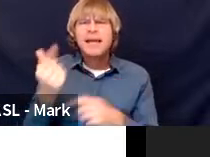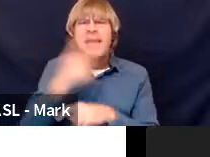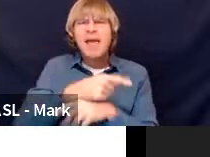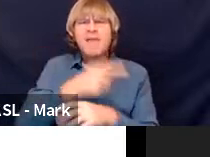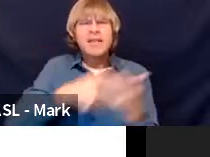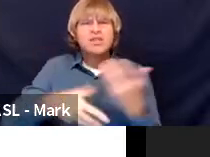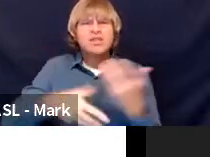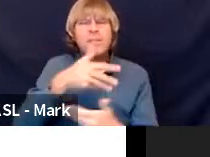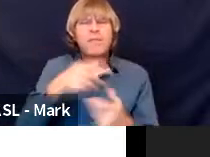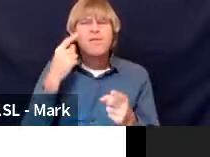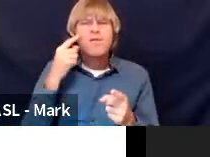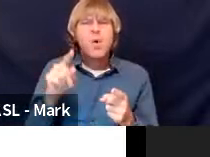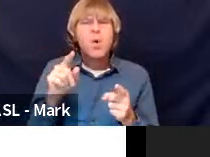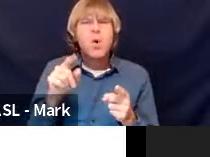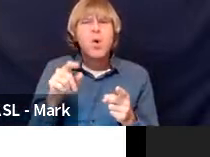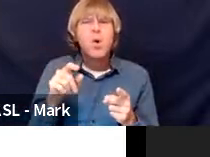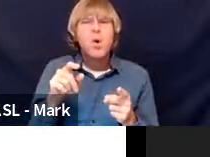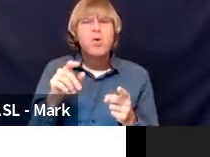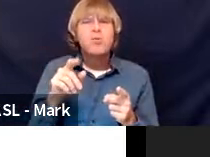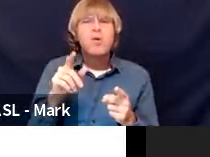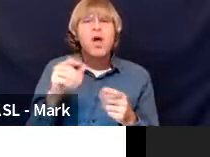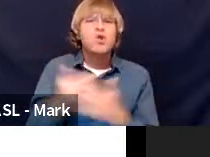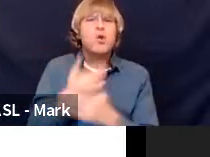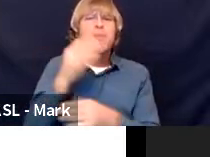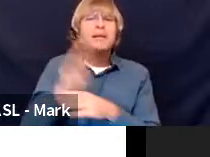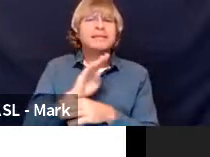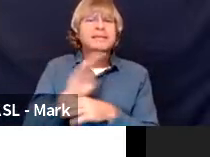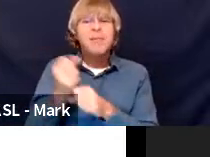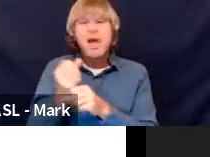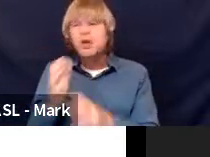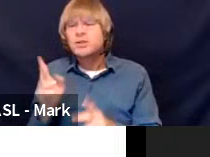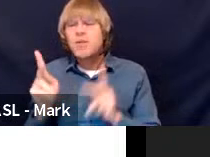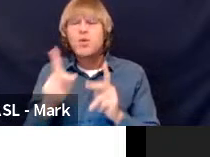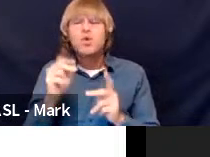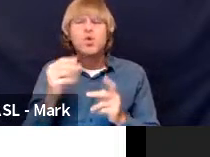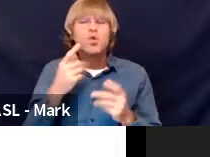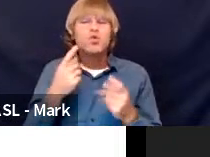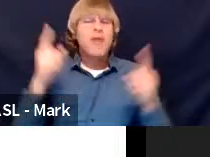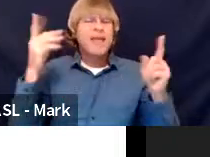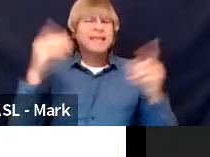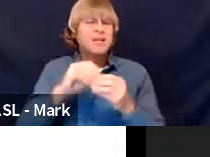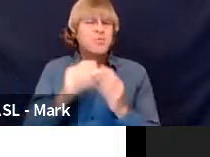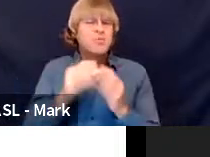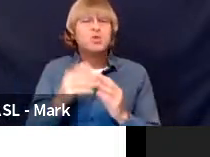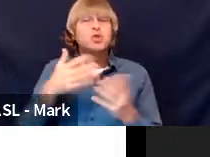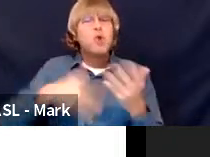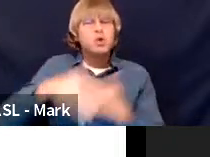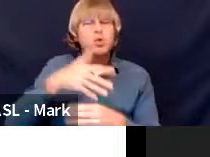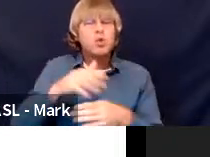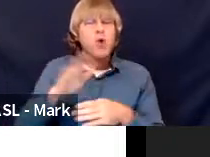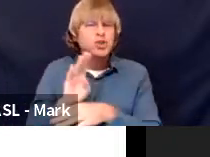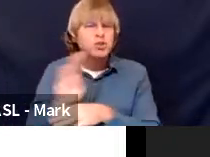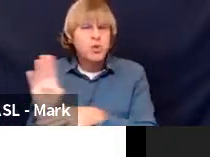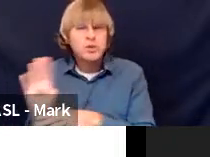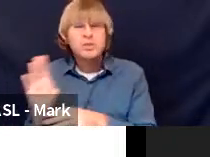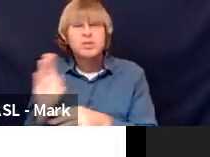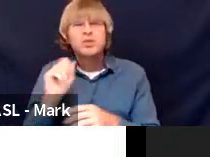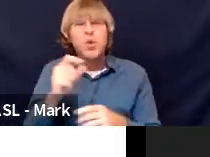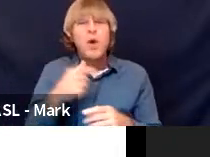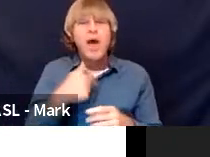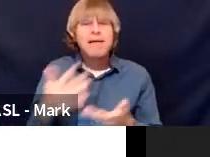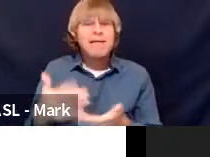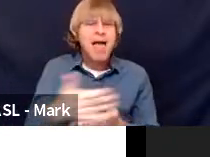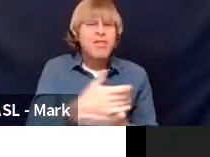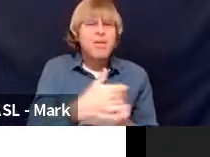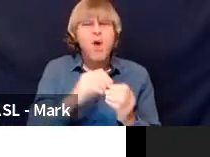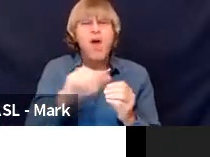a 10-day fellowship for entrepreneurs, makers, people doing great things in the community, social entrepreneurs. So I gathered some